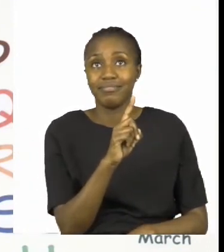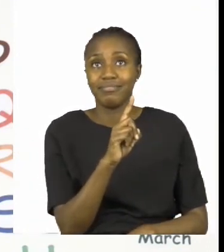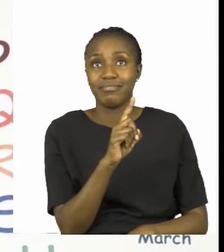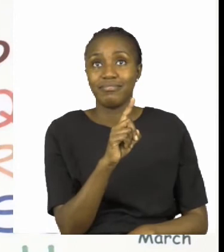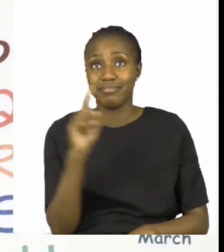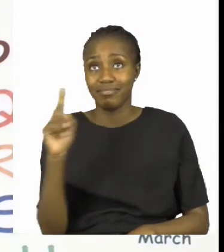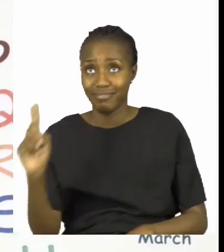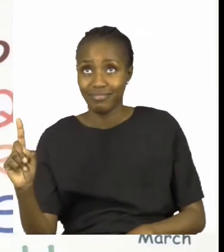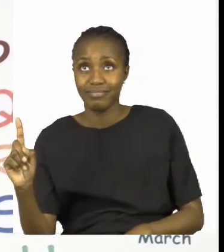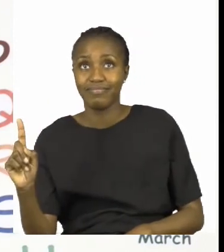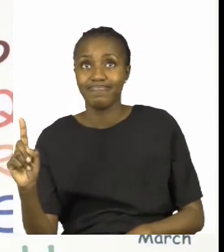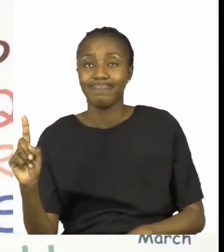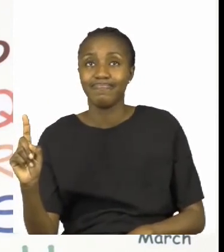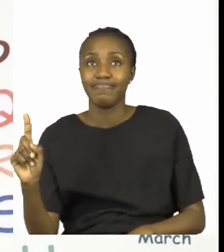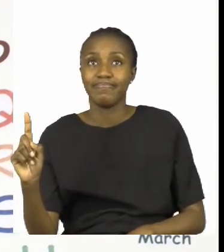1 for Sean,